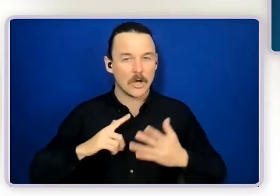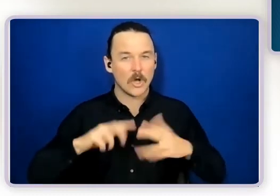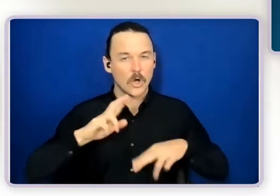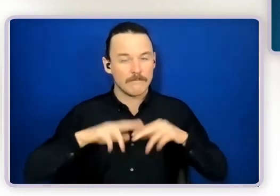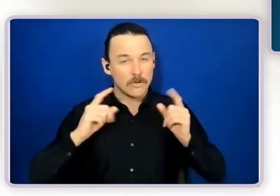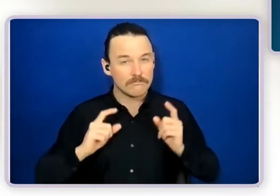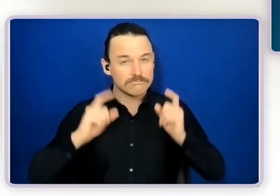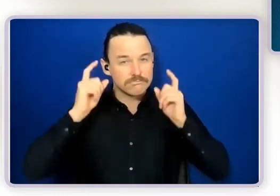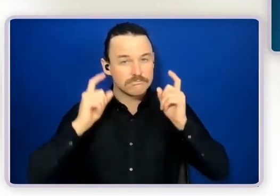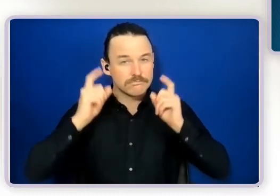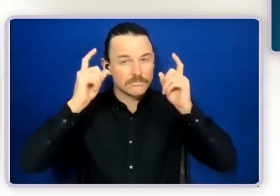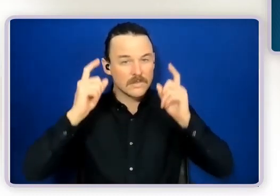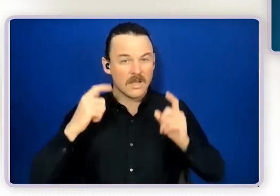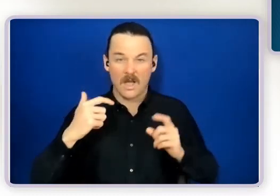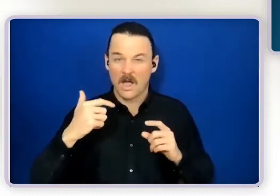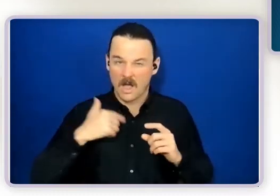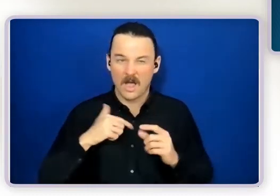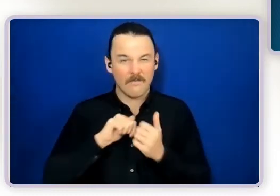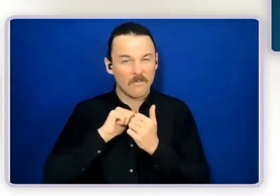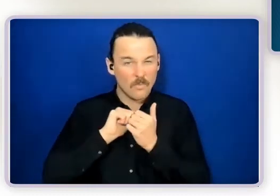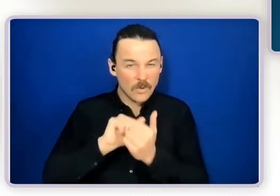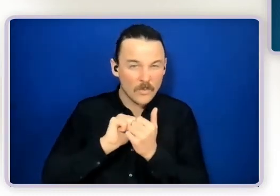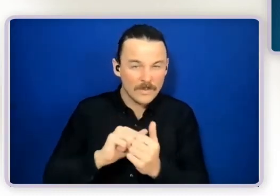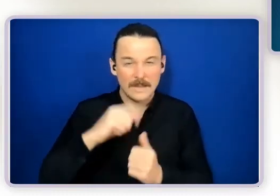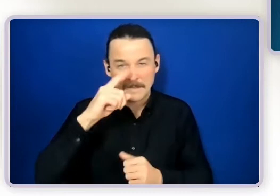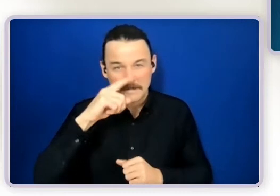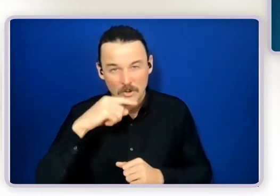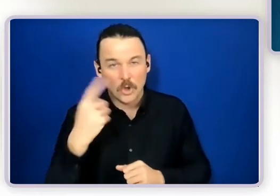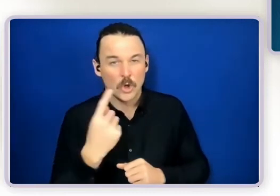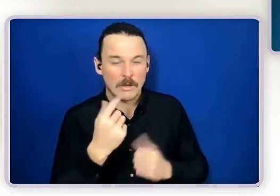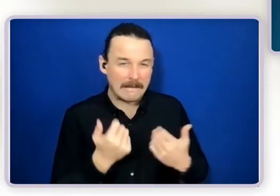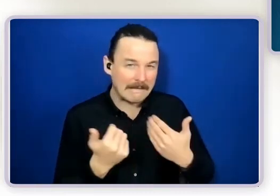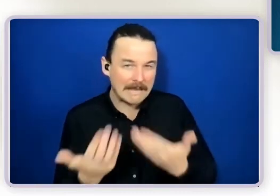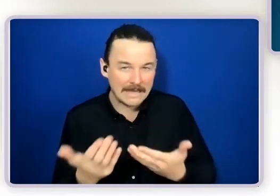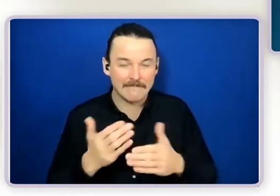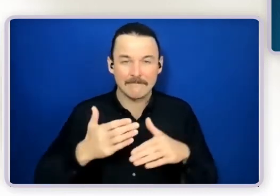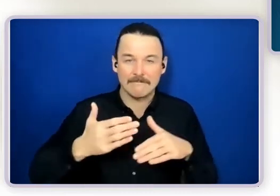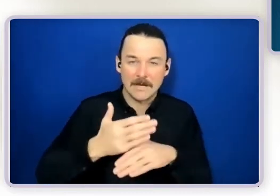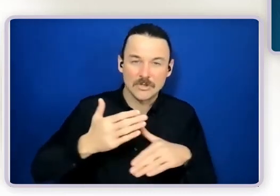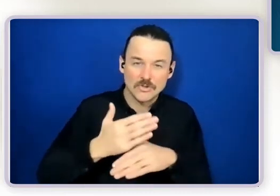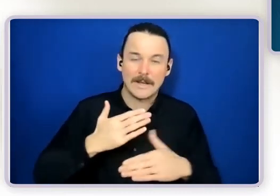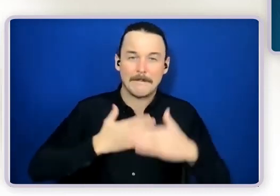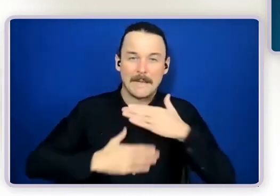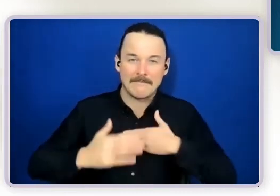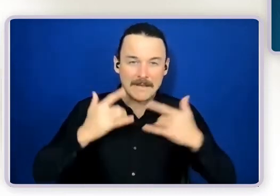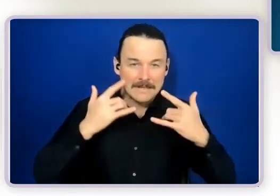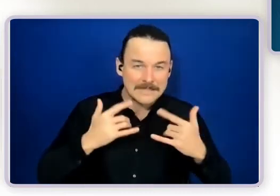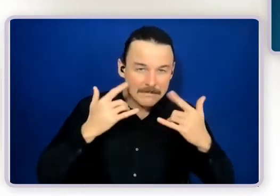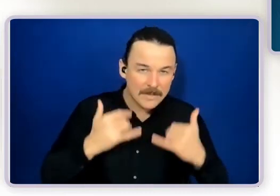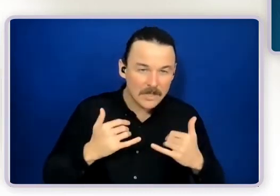doing functional behaviour assessments, who are giving advice on behaviours of concern, who are writing behaviour